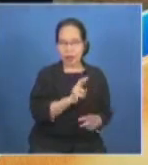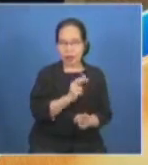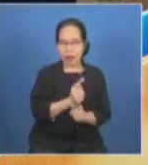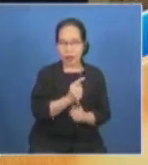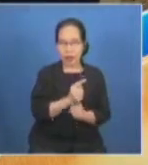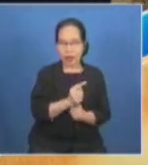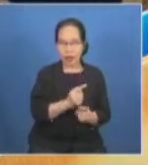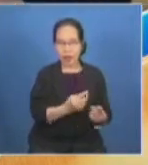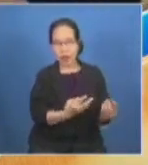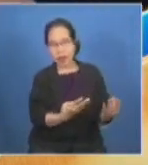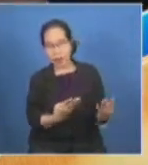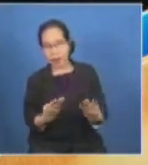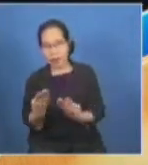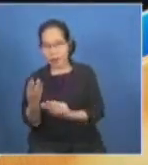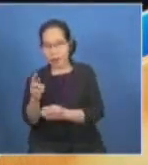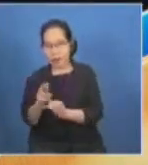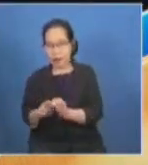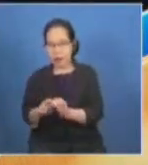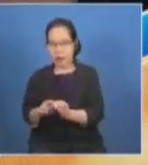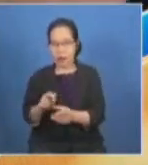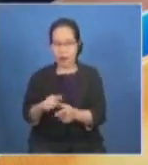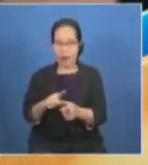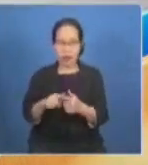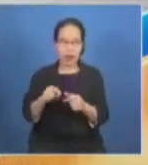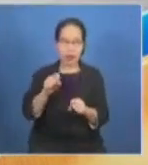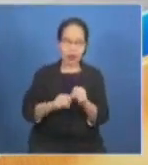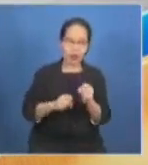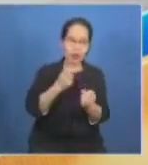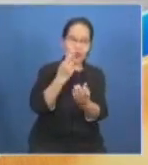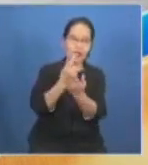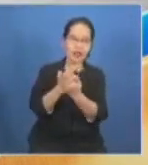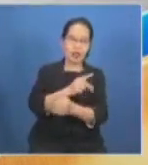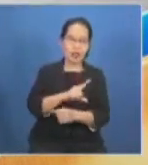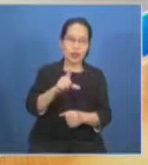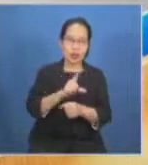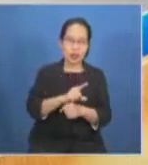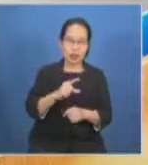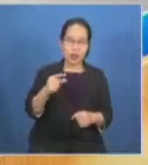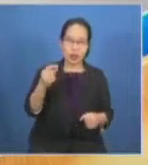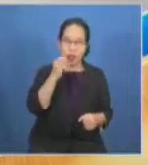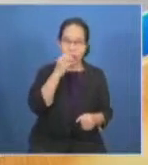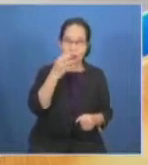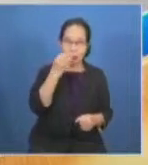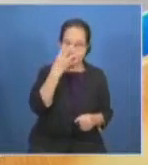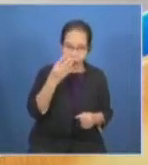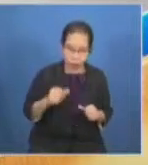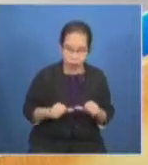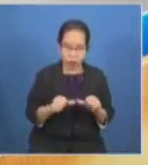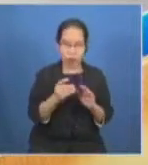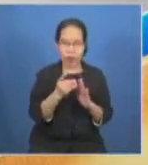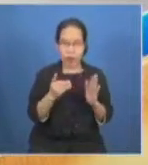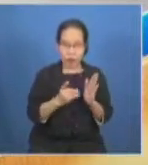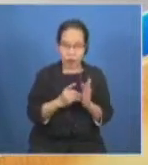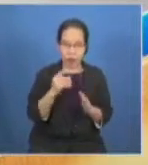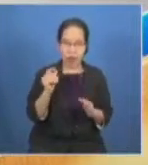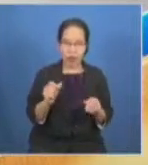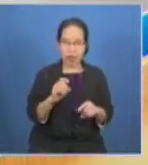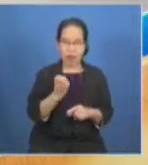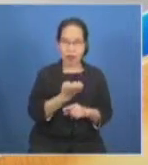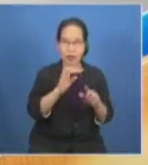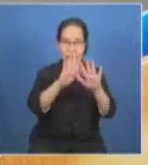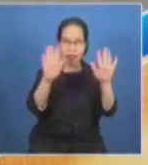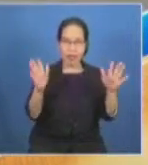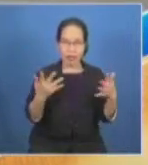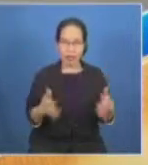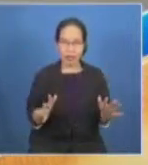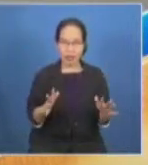they wondered why that time they were drawn to take the tram. We arrived at the locale of Hong Kong. I regularly attended. Every Sunday, I was